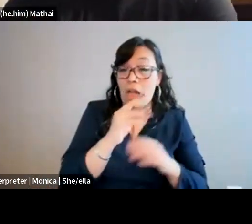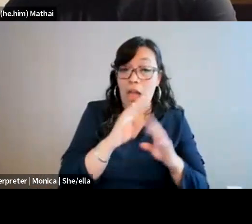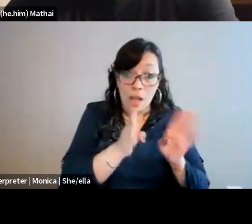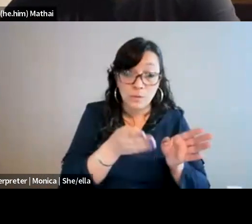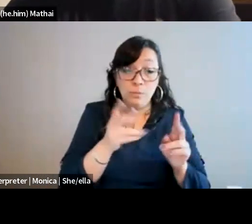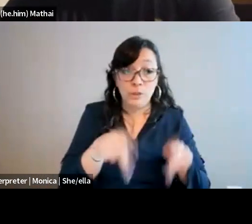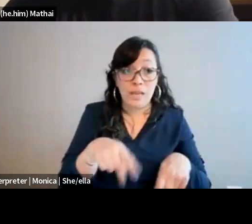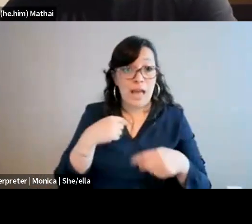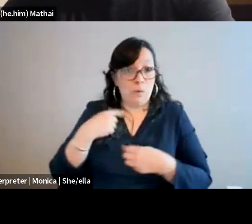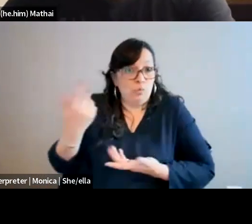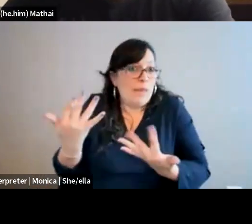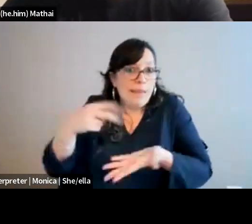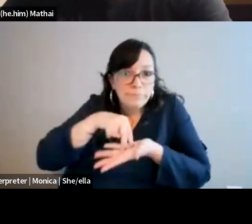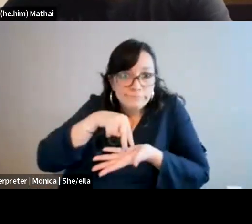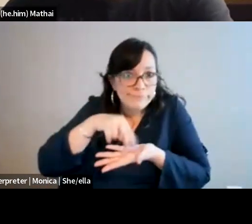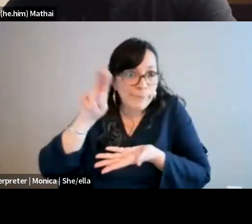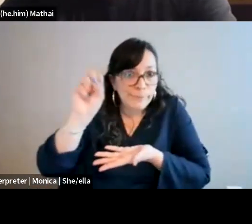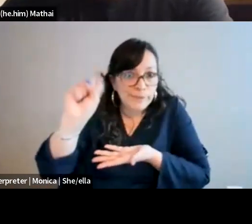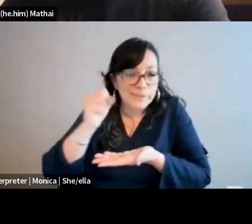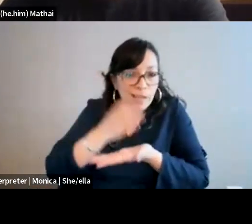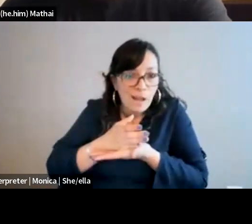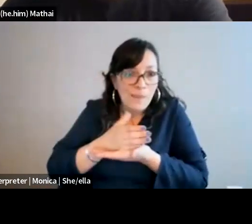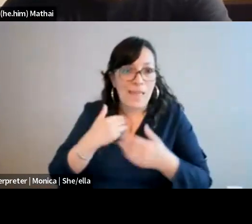when I was waiting at the bus stop on a rainy day and